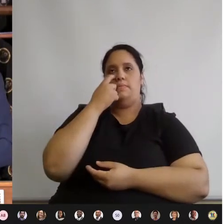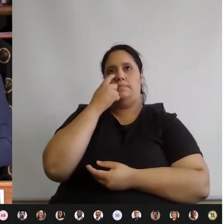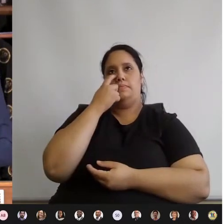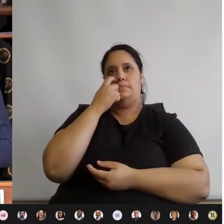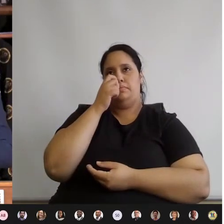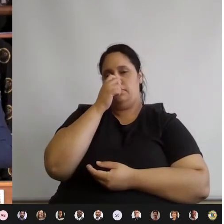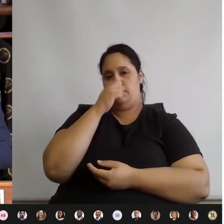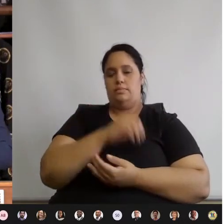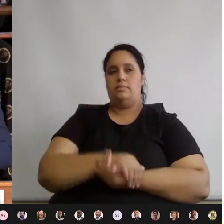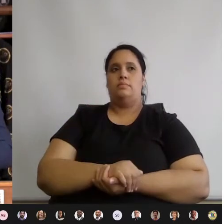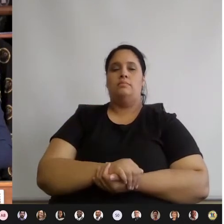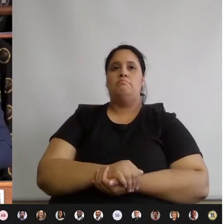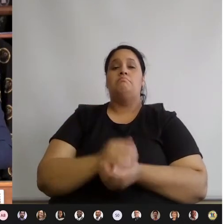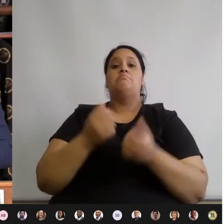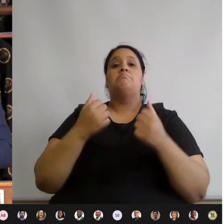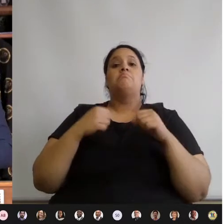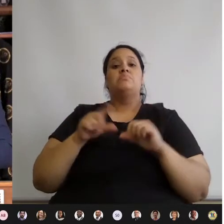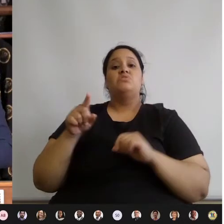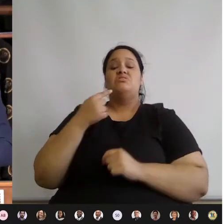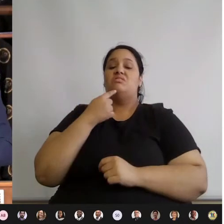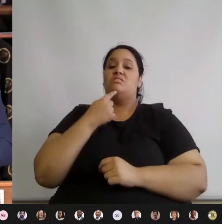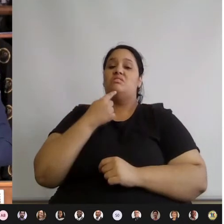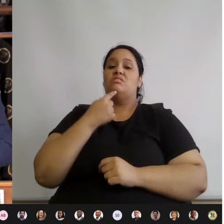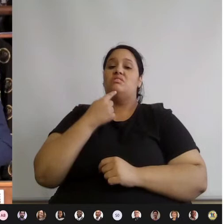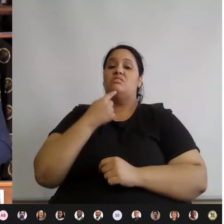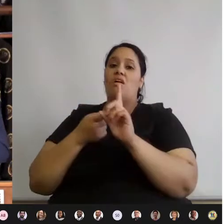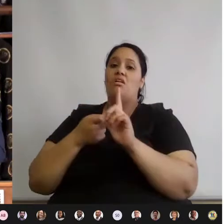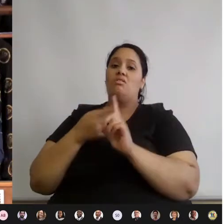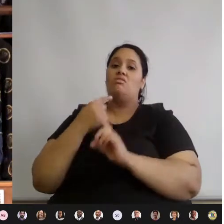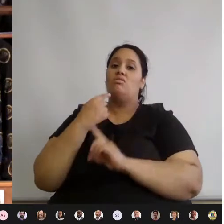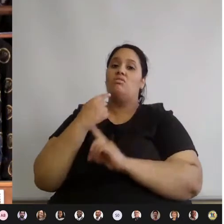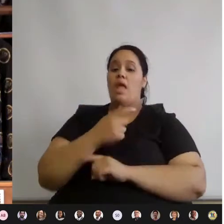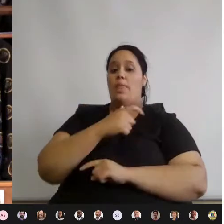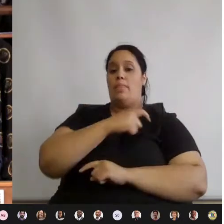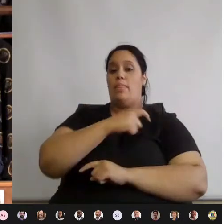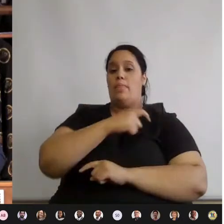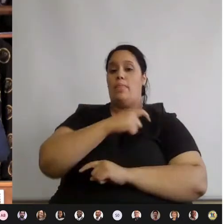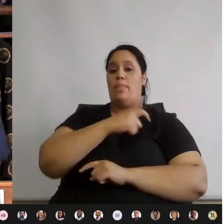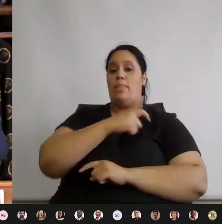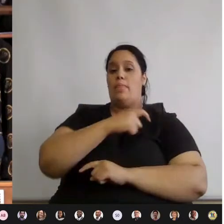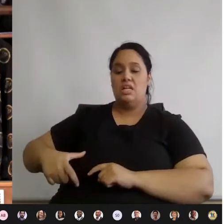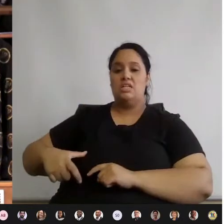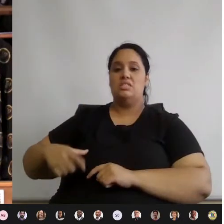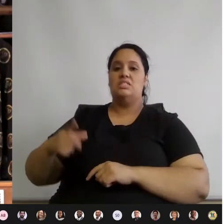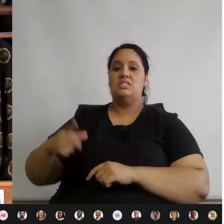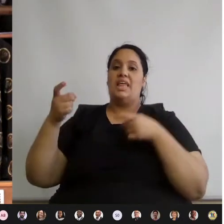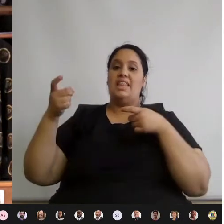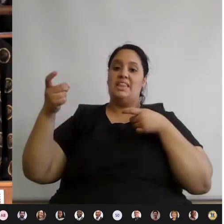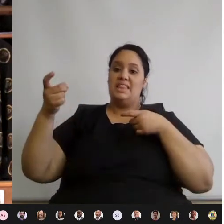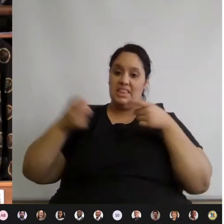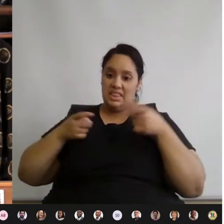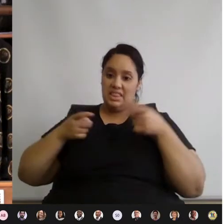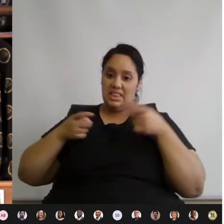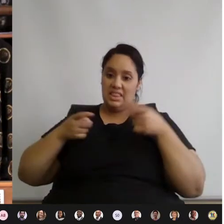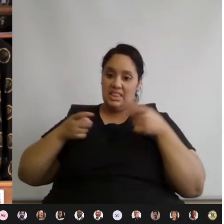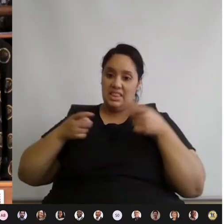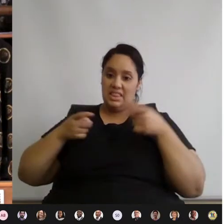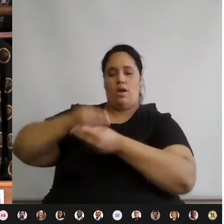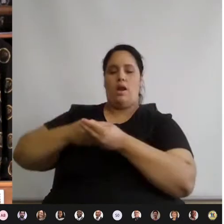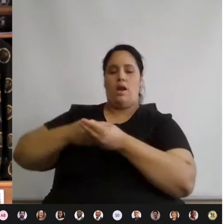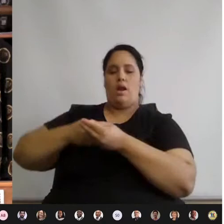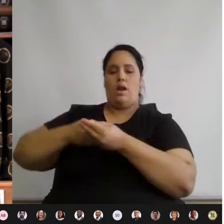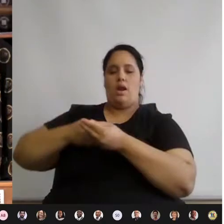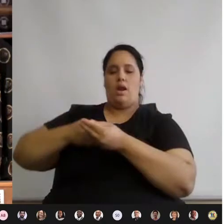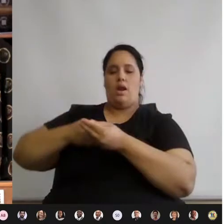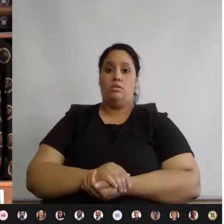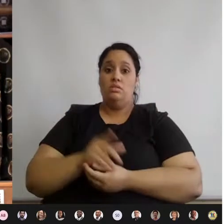And then she said the Honourable or the President is dealing with this corruption. Is